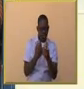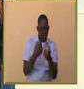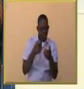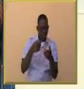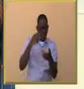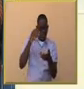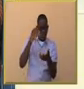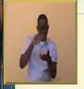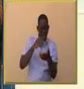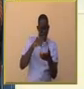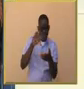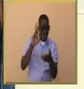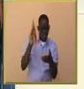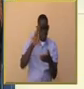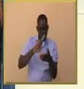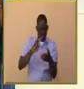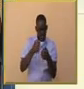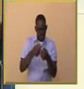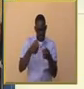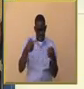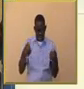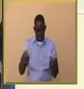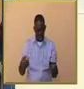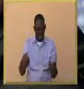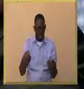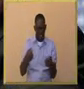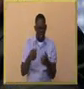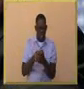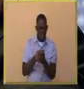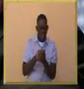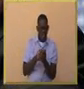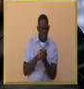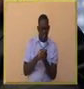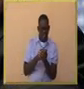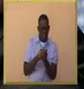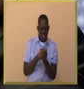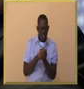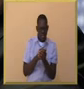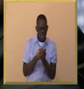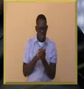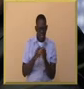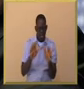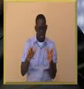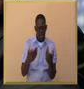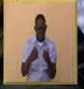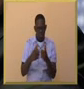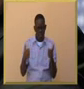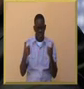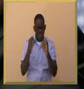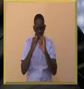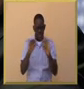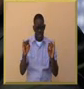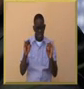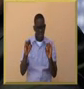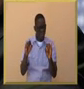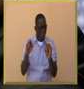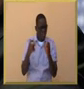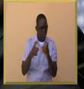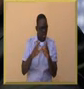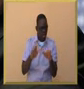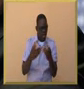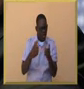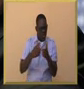Republican. He has asked Mr. Adisari, that man on the podium, how long the independence process will take.